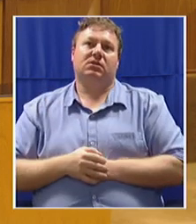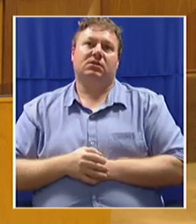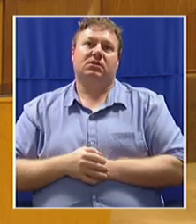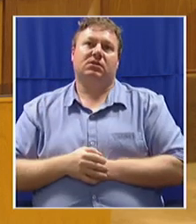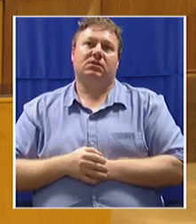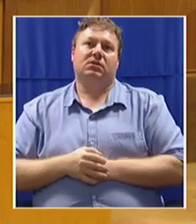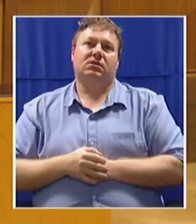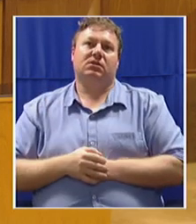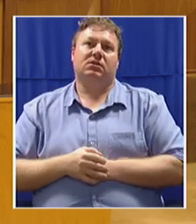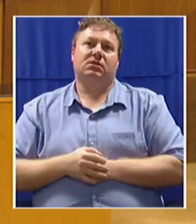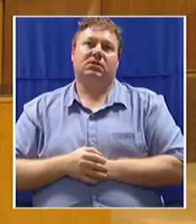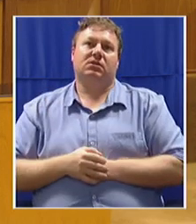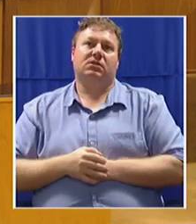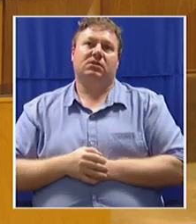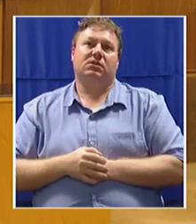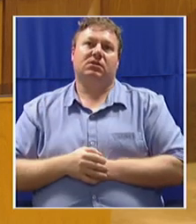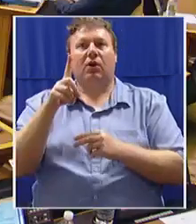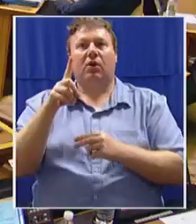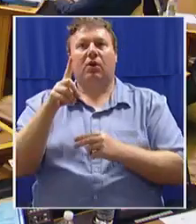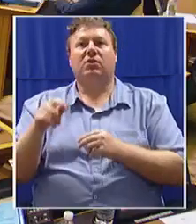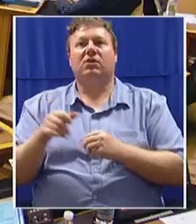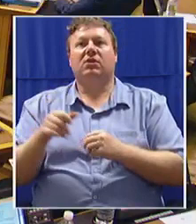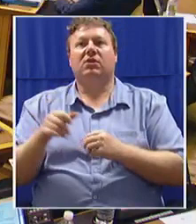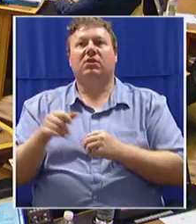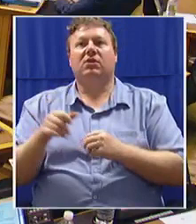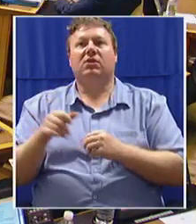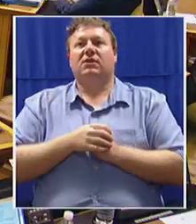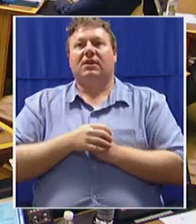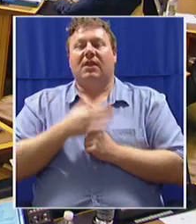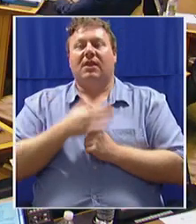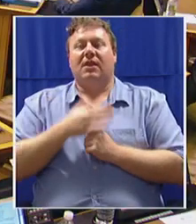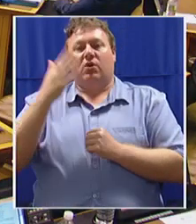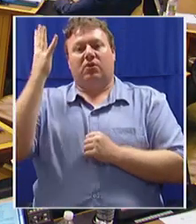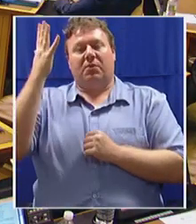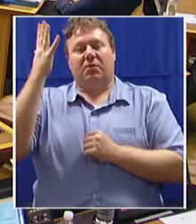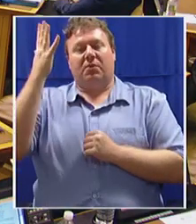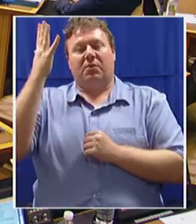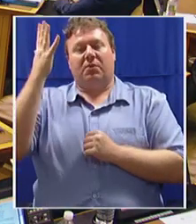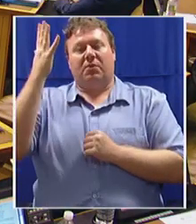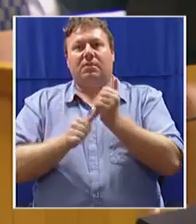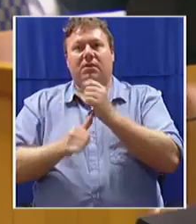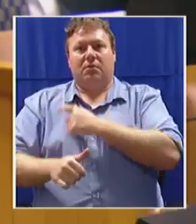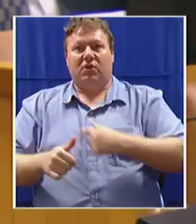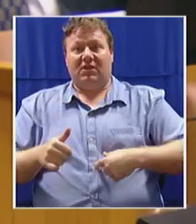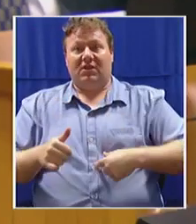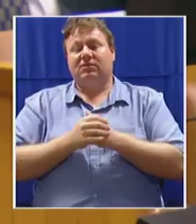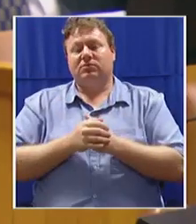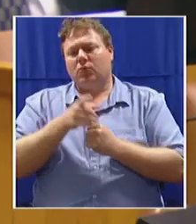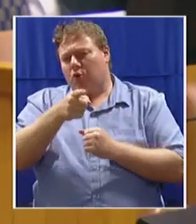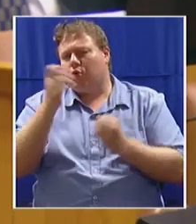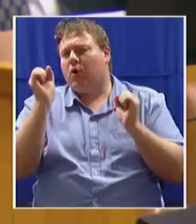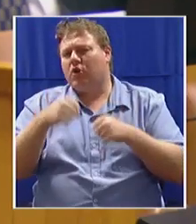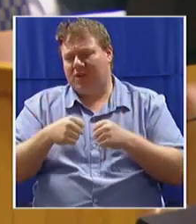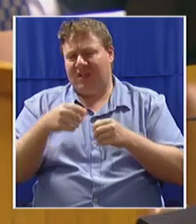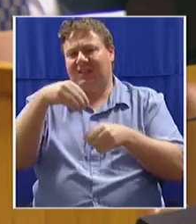President and Speaker. Deputy President, would you agree that if there was a unit inside